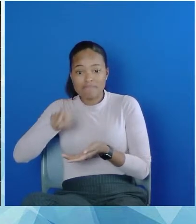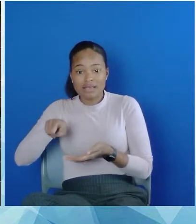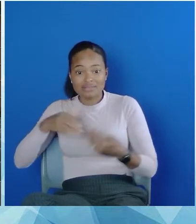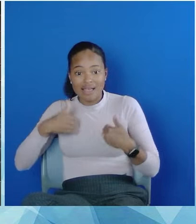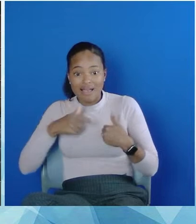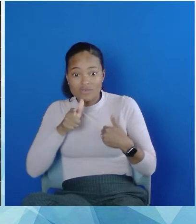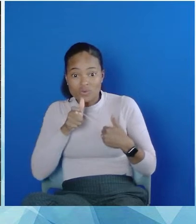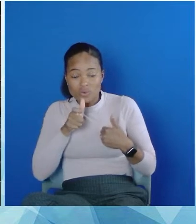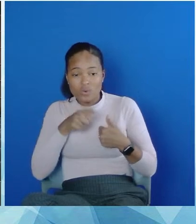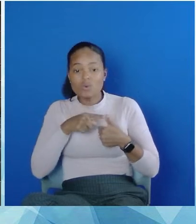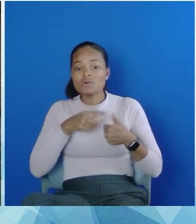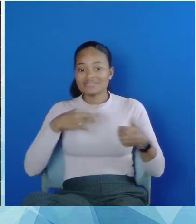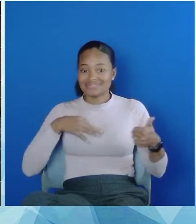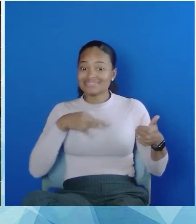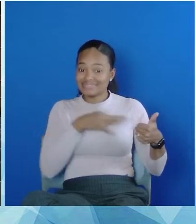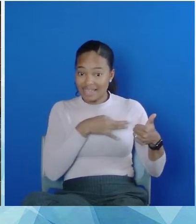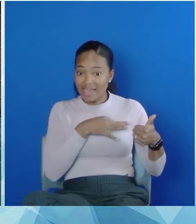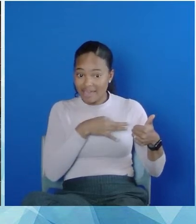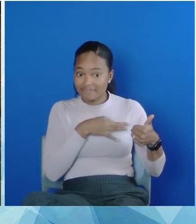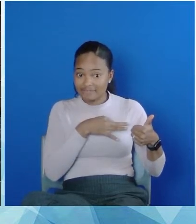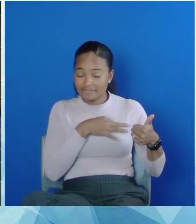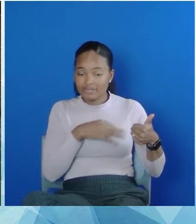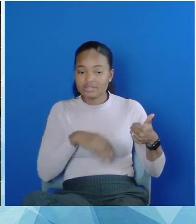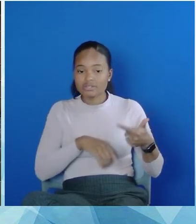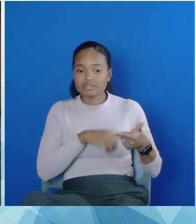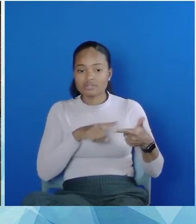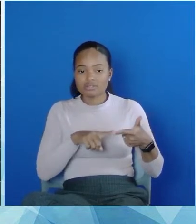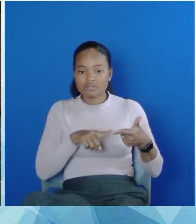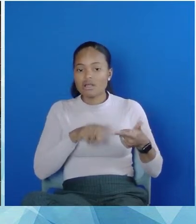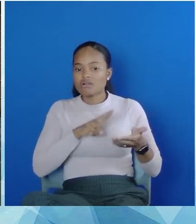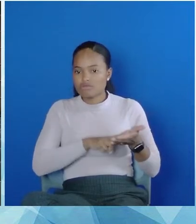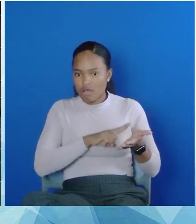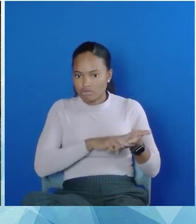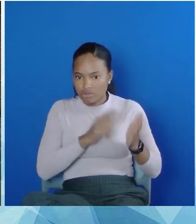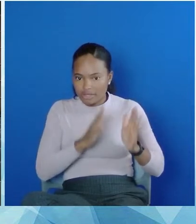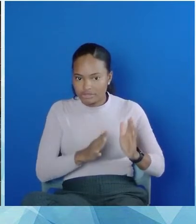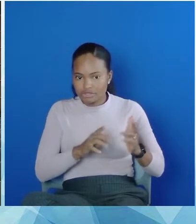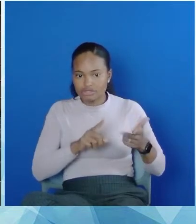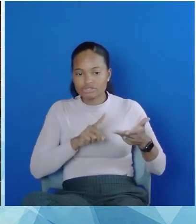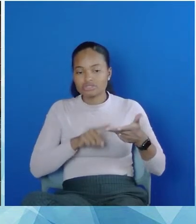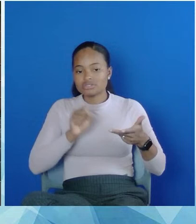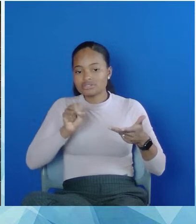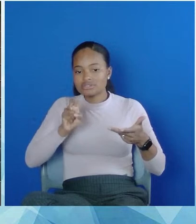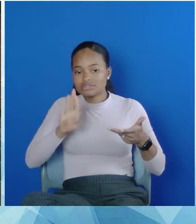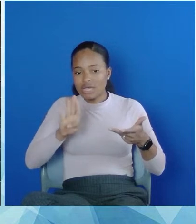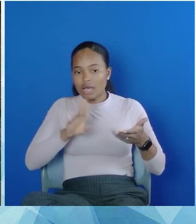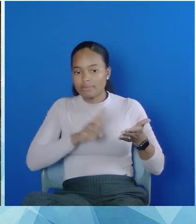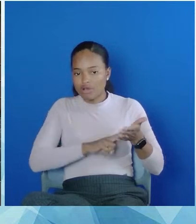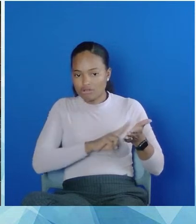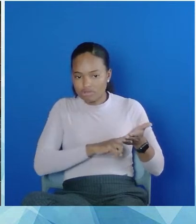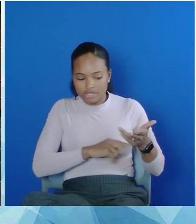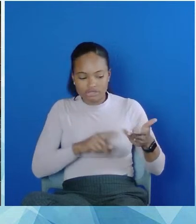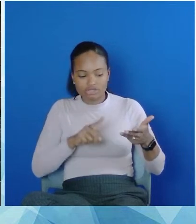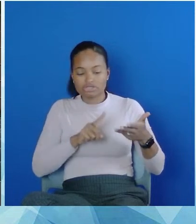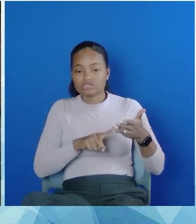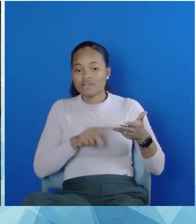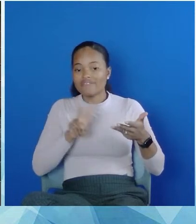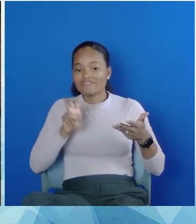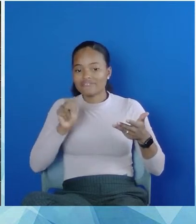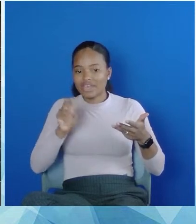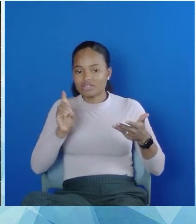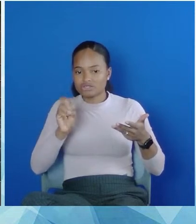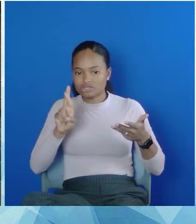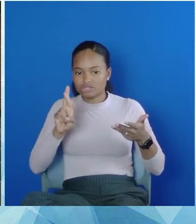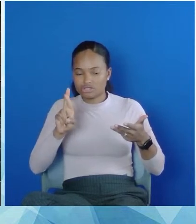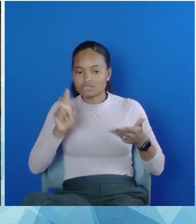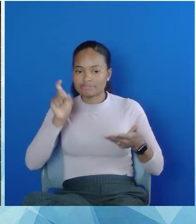be fingerprinted as a condition of employment, but contractors, subcontractors, or vendors also need to be